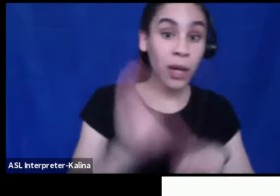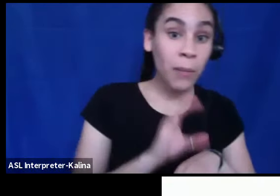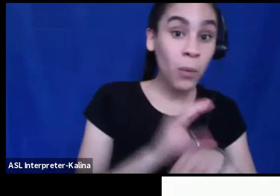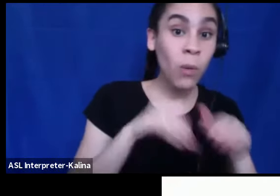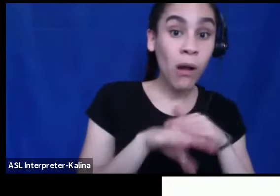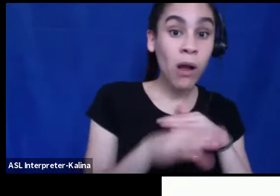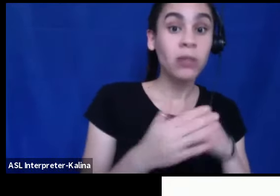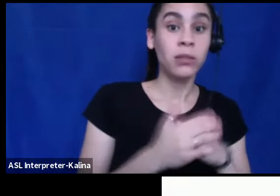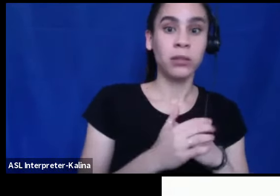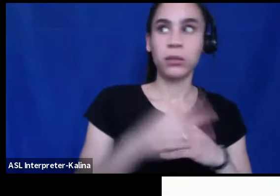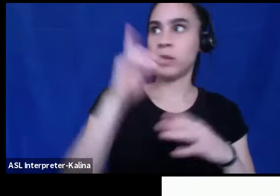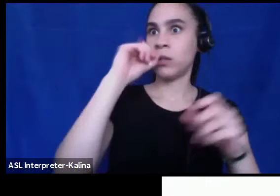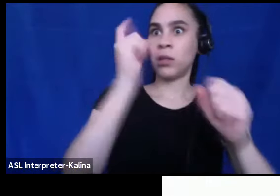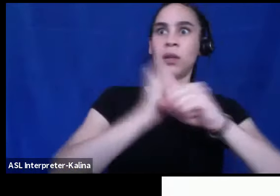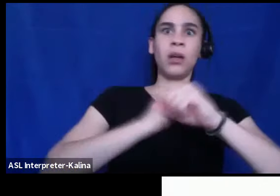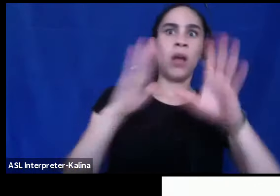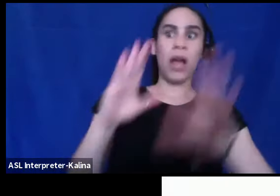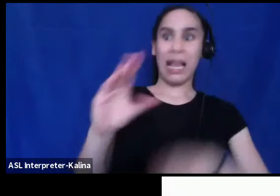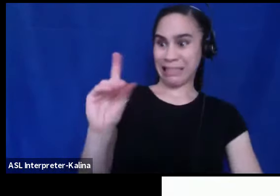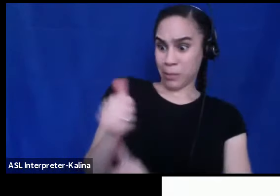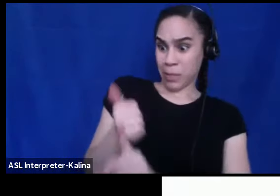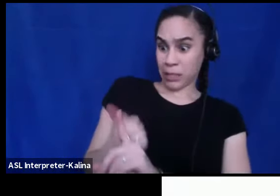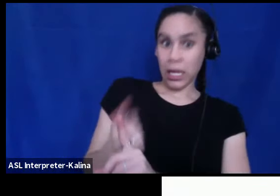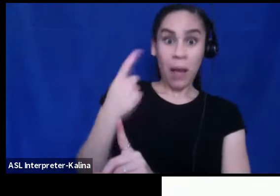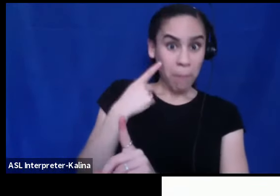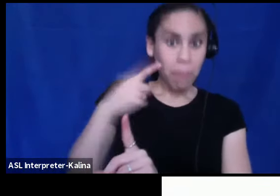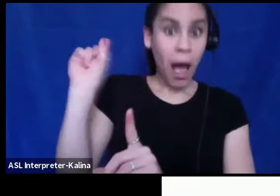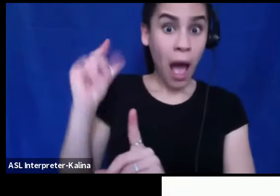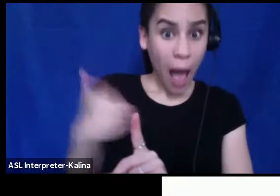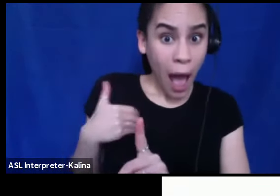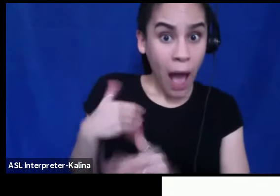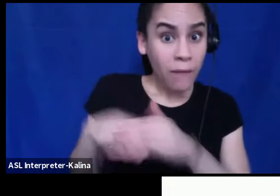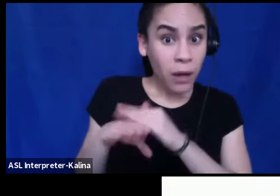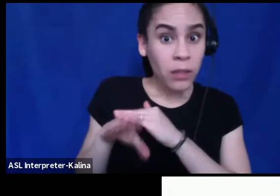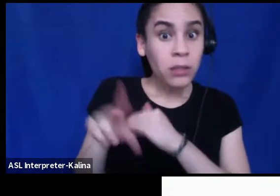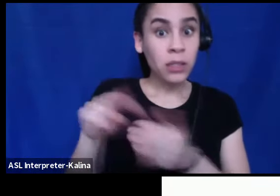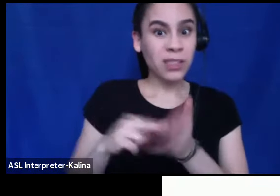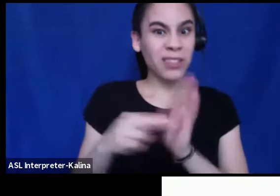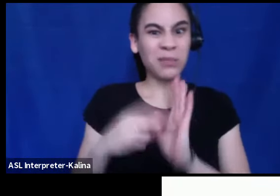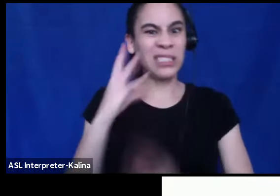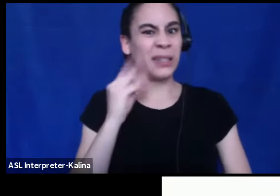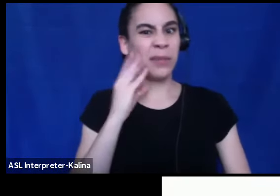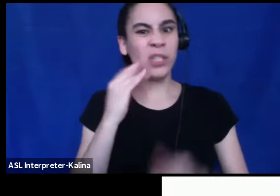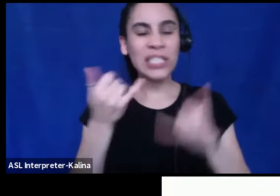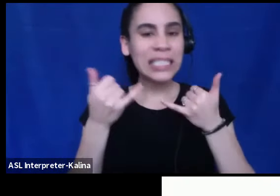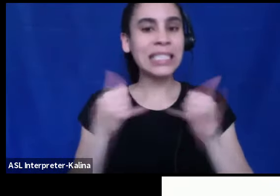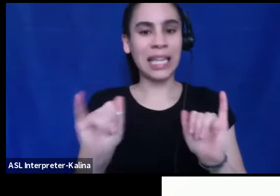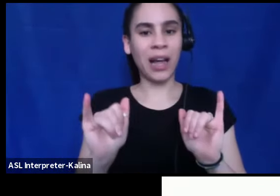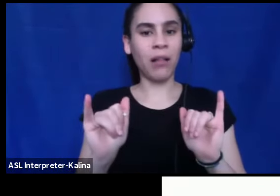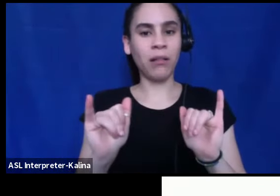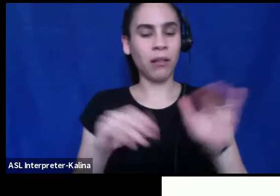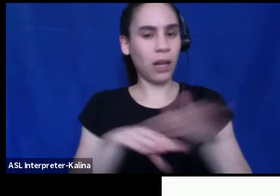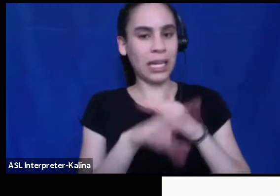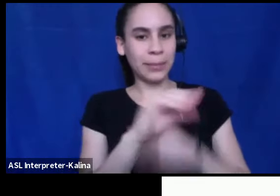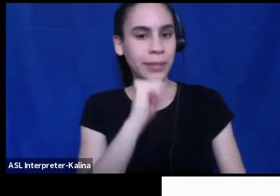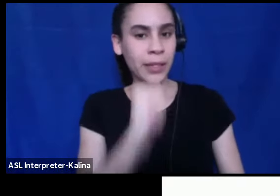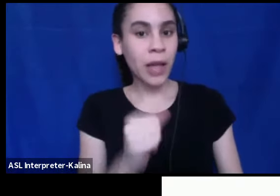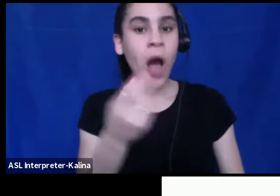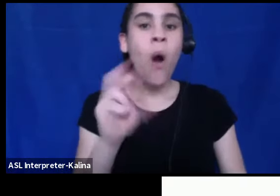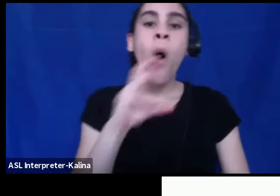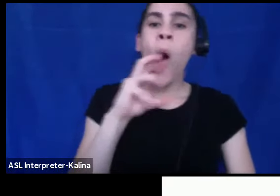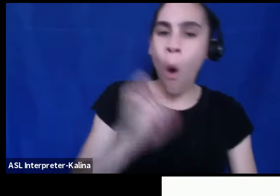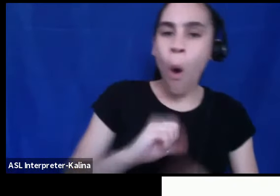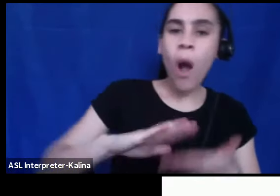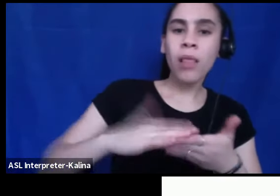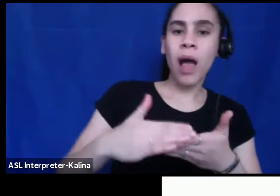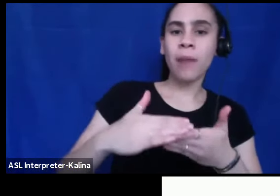a disability, if they finally did get those access to those things, the experience itself is still not accessible, or they have old laptops with no